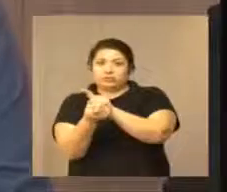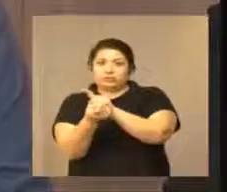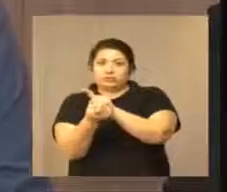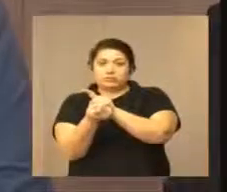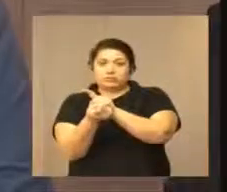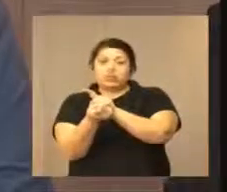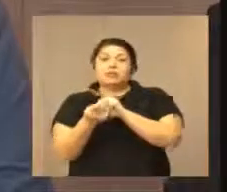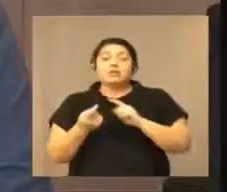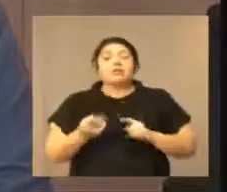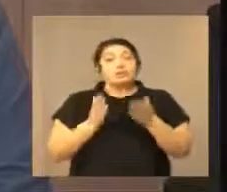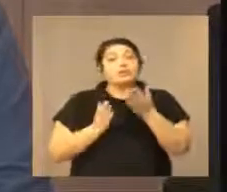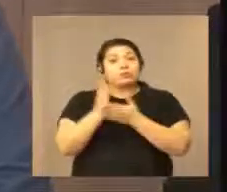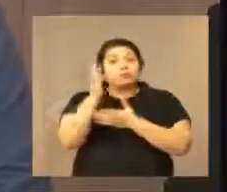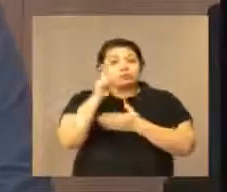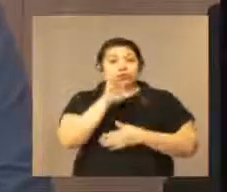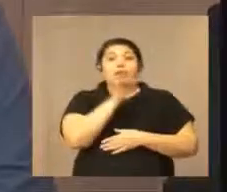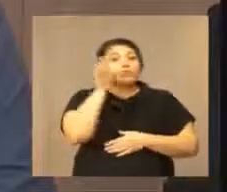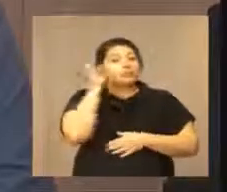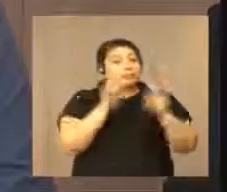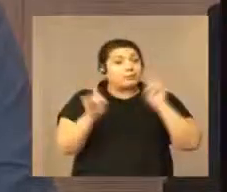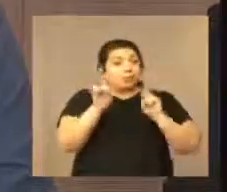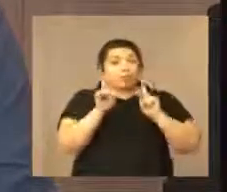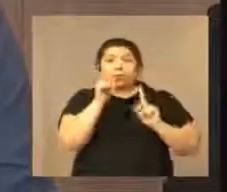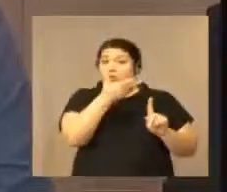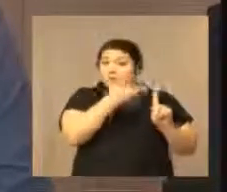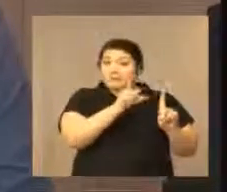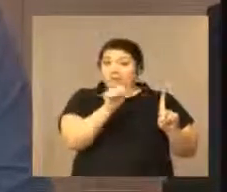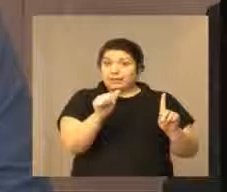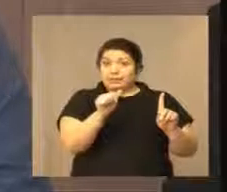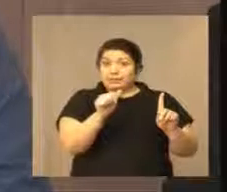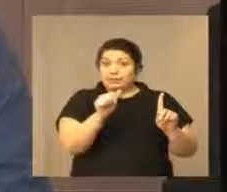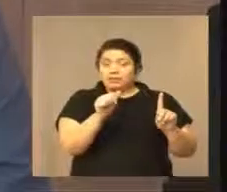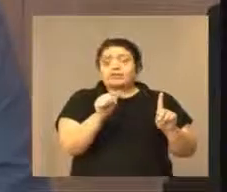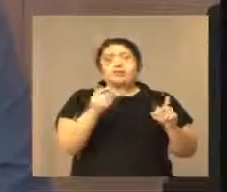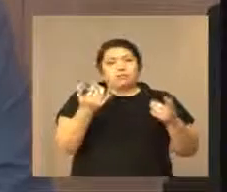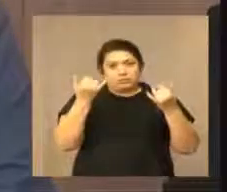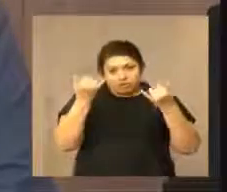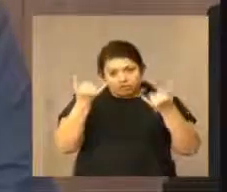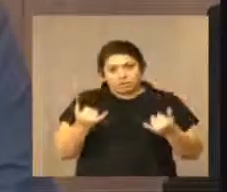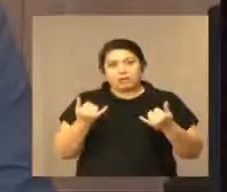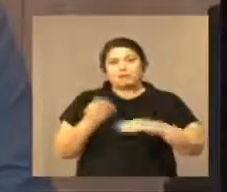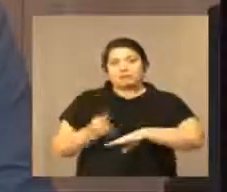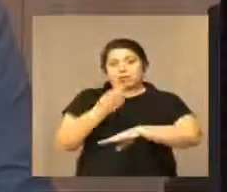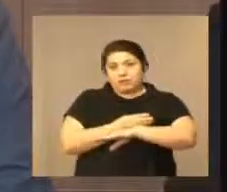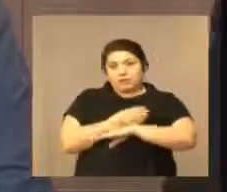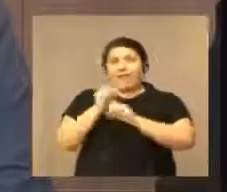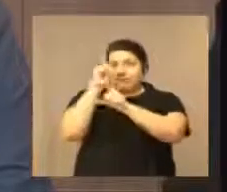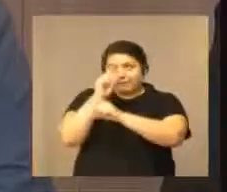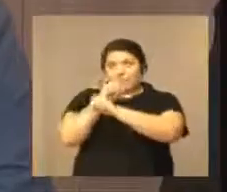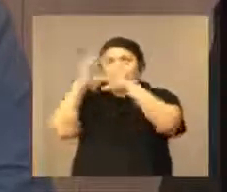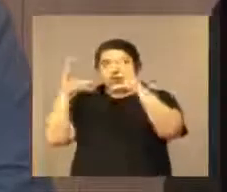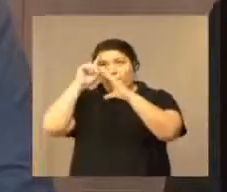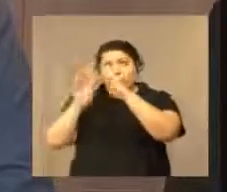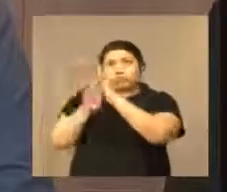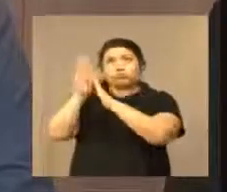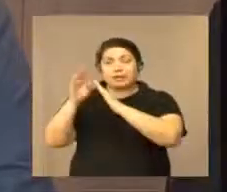that the rights of Indigenous people with disabilities are envisioned now in Canada. And as James had